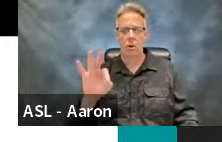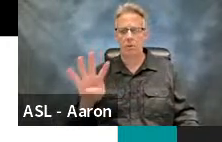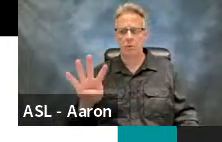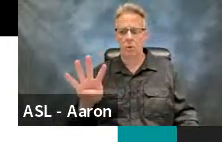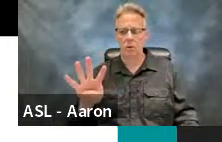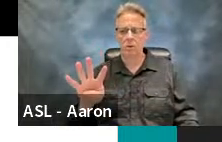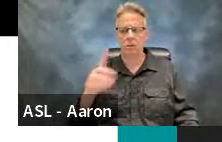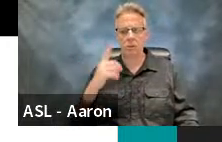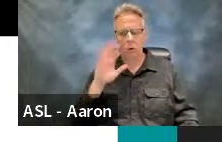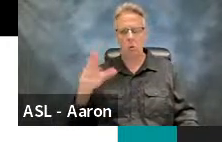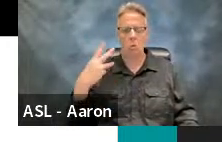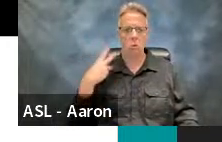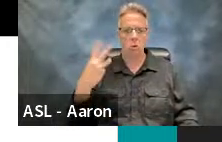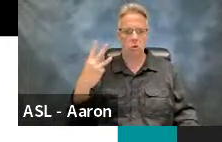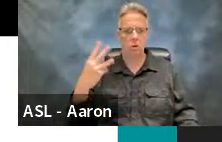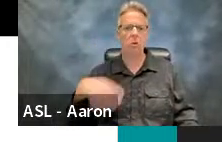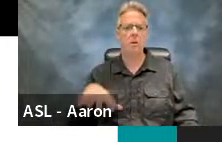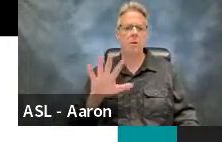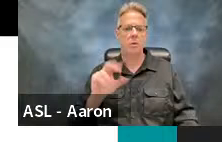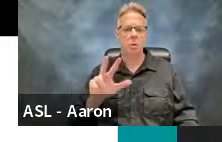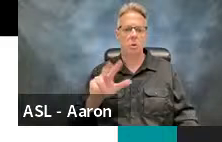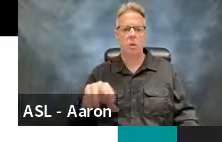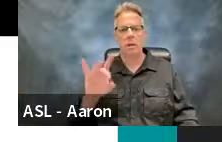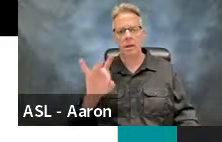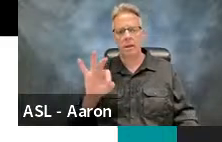360-859-0494 for Washingtonians, or